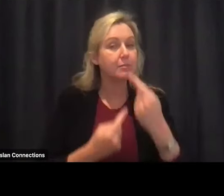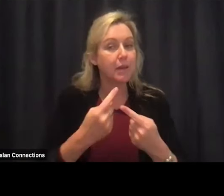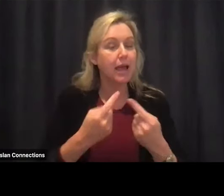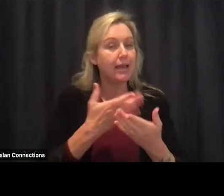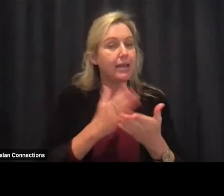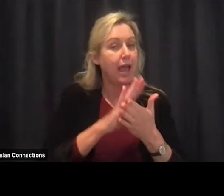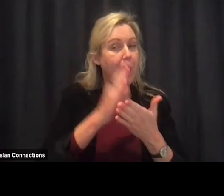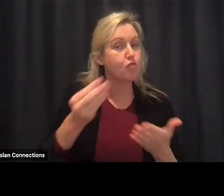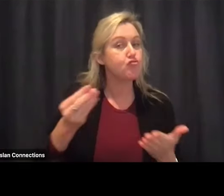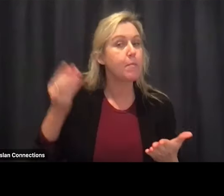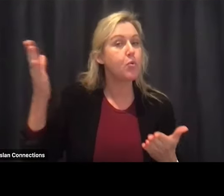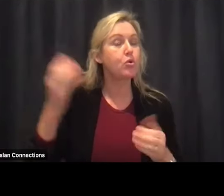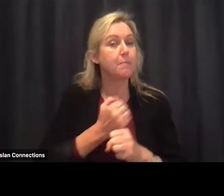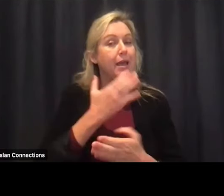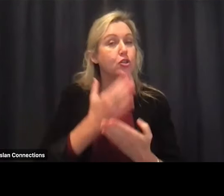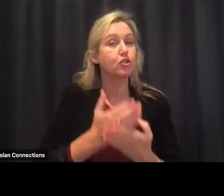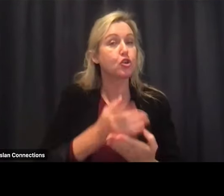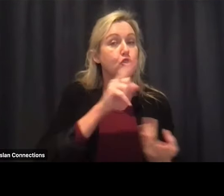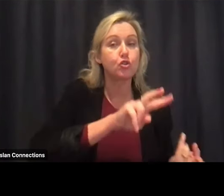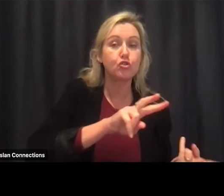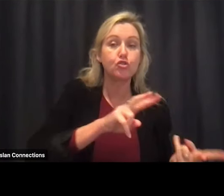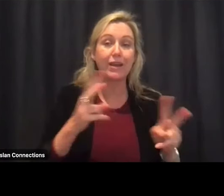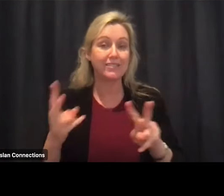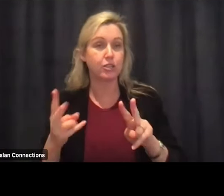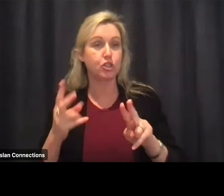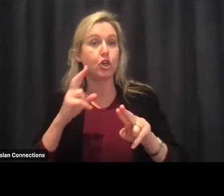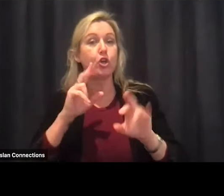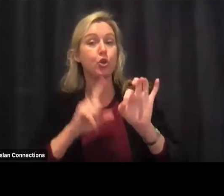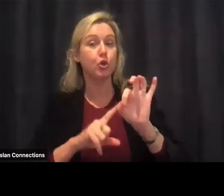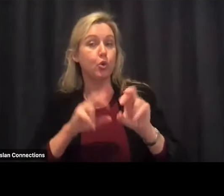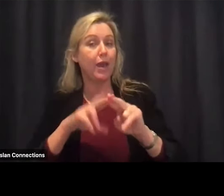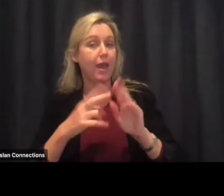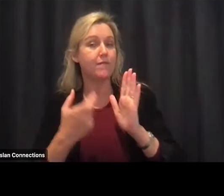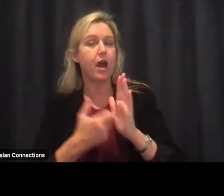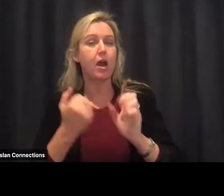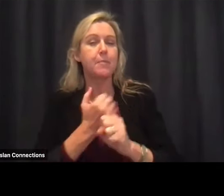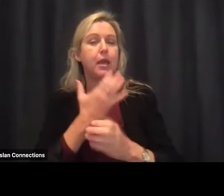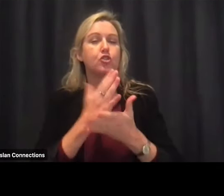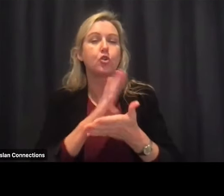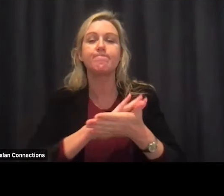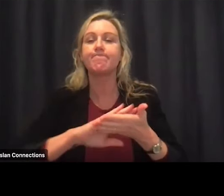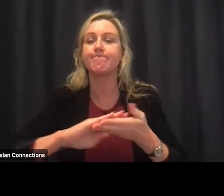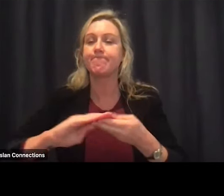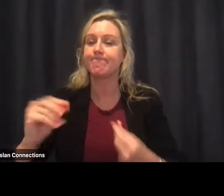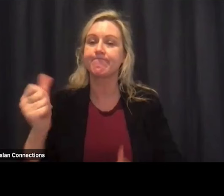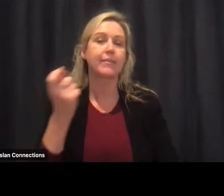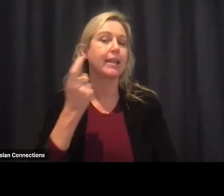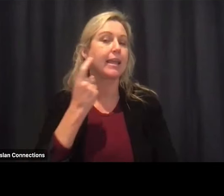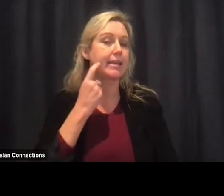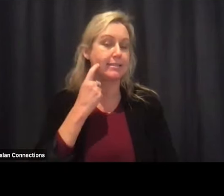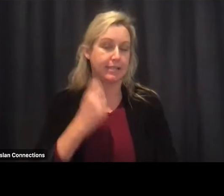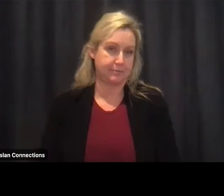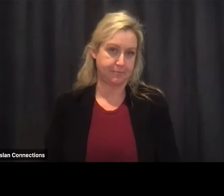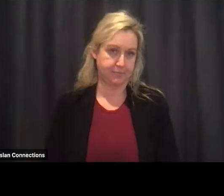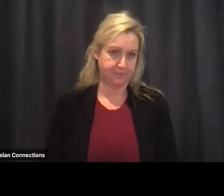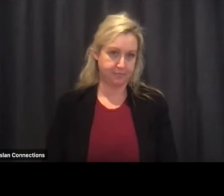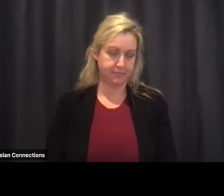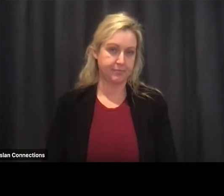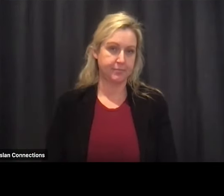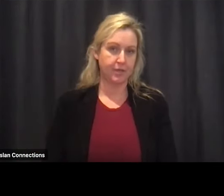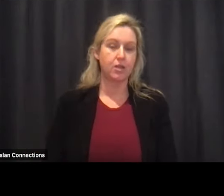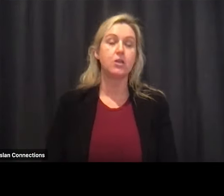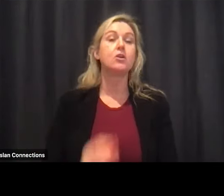afternoon in order to make the transition to reporting in the QFR as seamless as possible. So as already mentioned, there have been